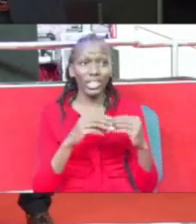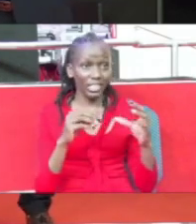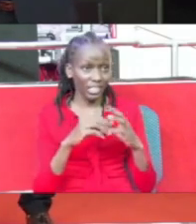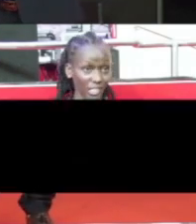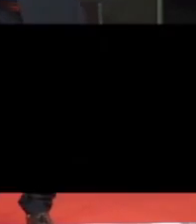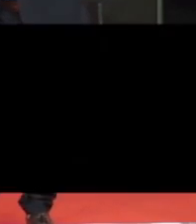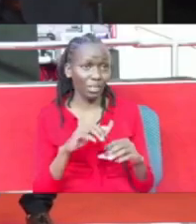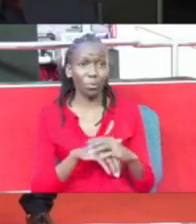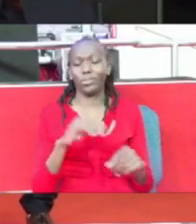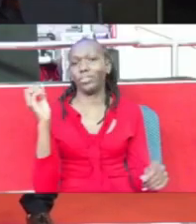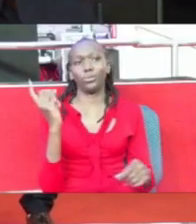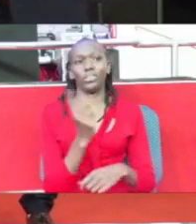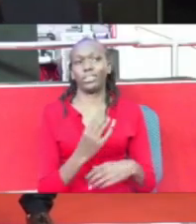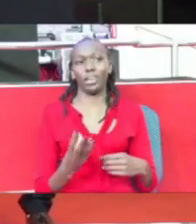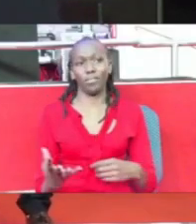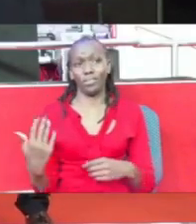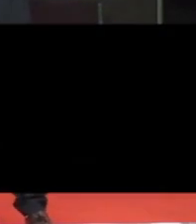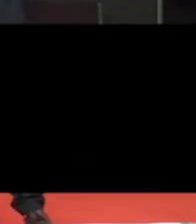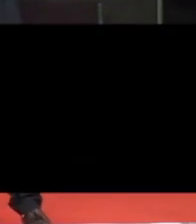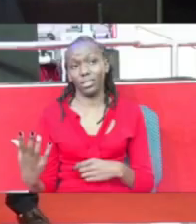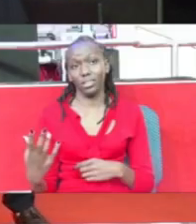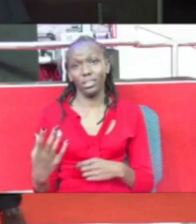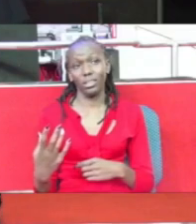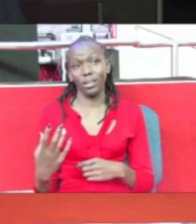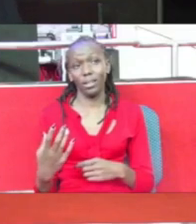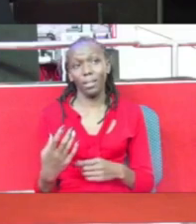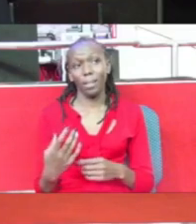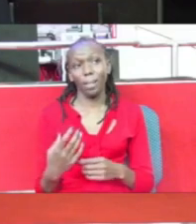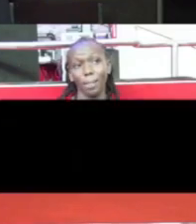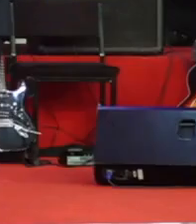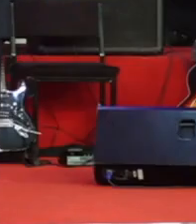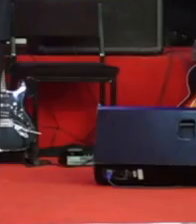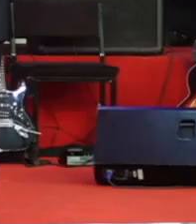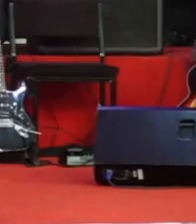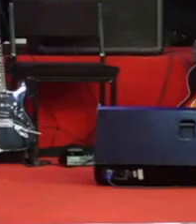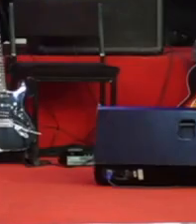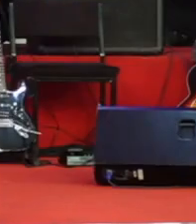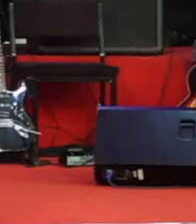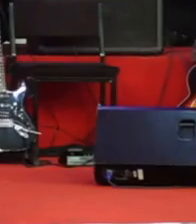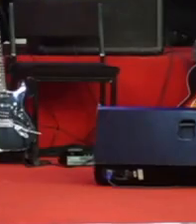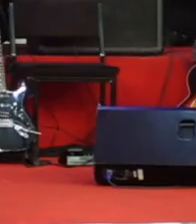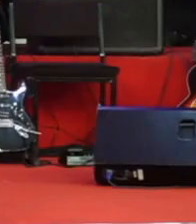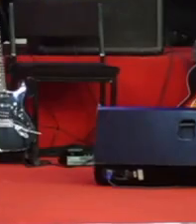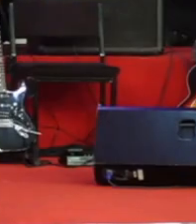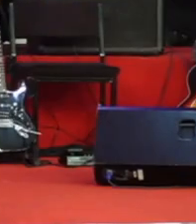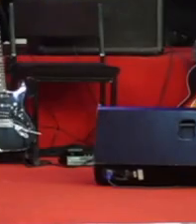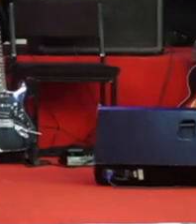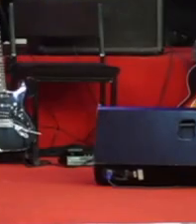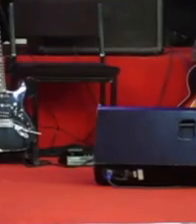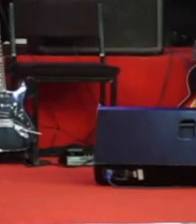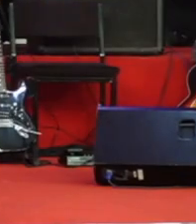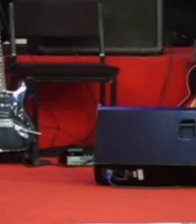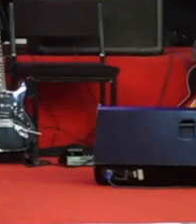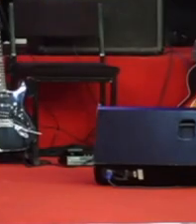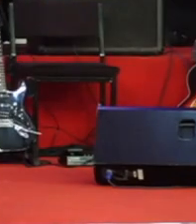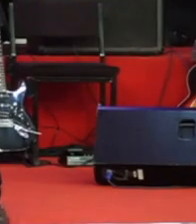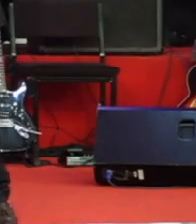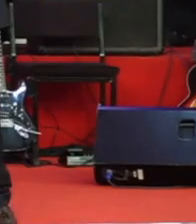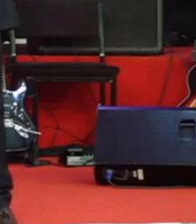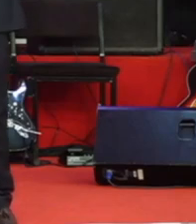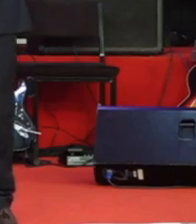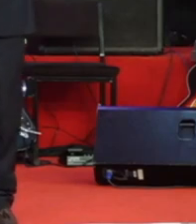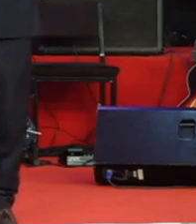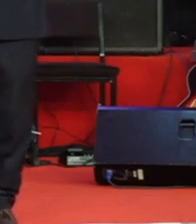Ambalo Bwana ambacho Bwana alikiumba kikiwa kitupu. There is the way that God wired you. Kuna vile Bwana alivyokuunganisha. And he put